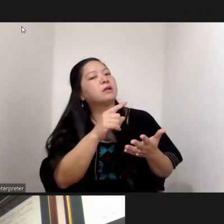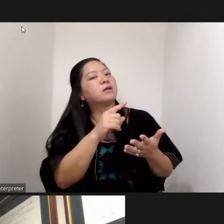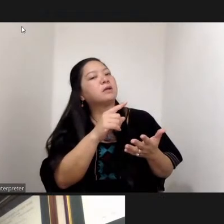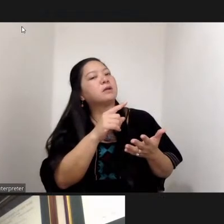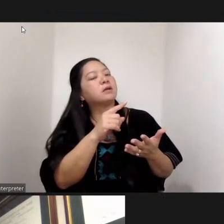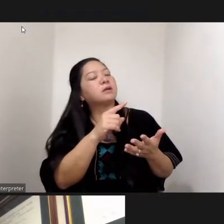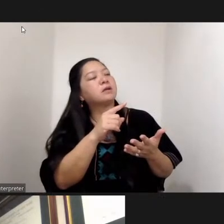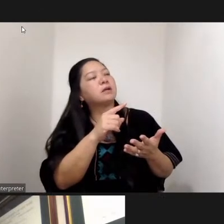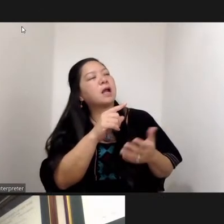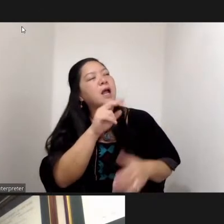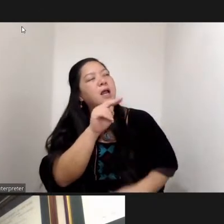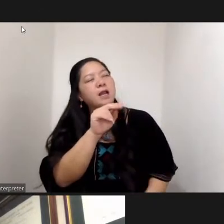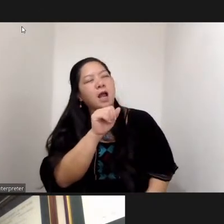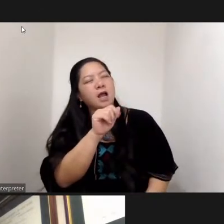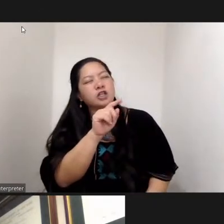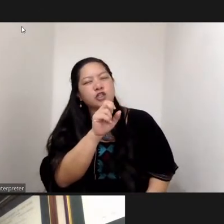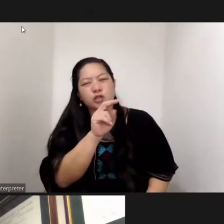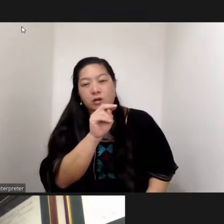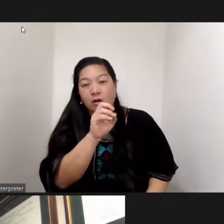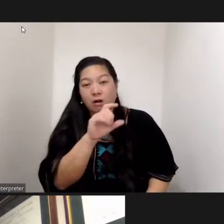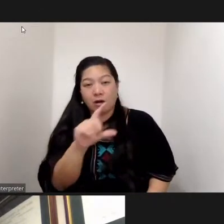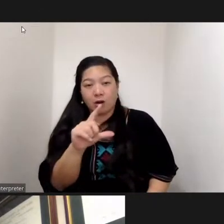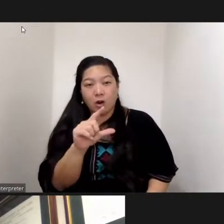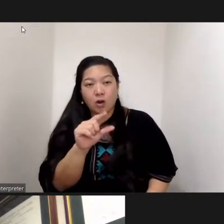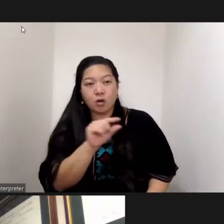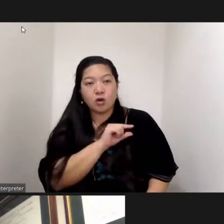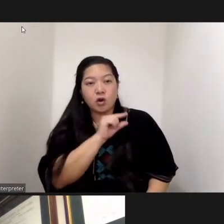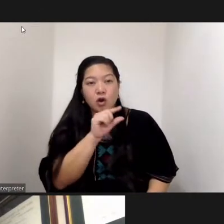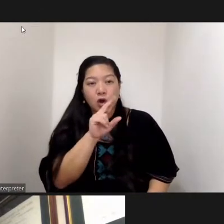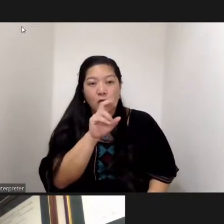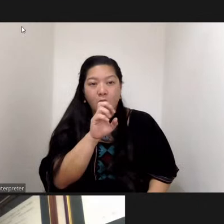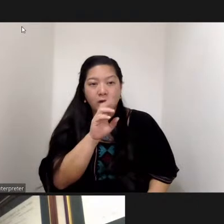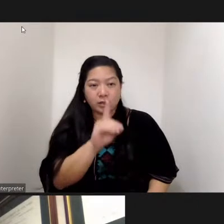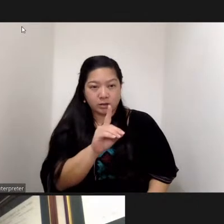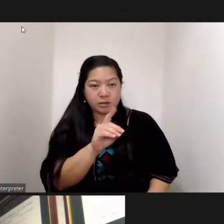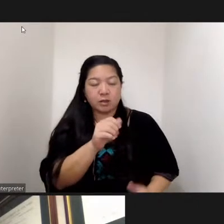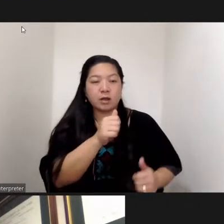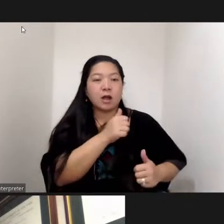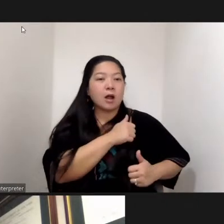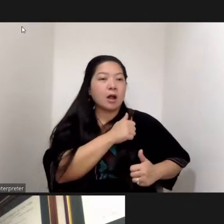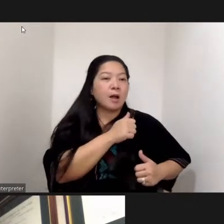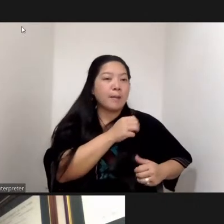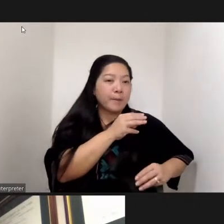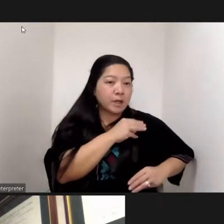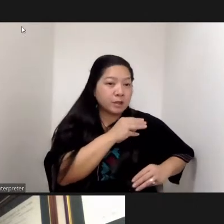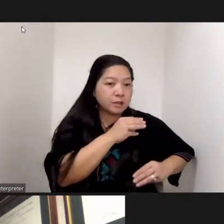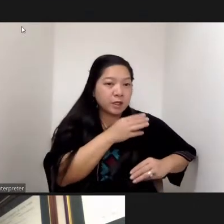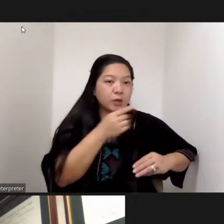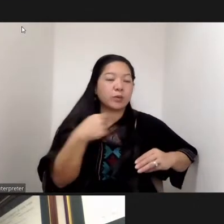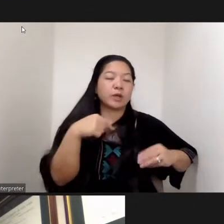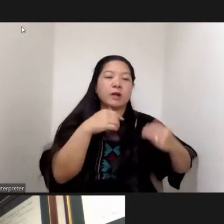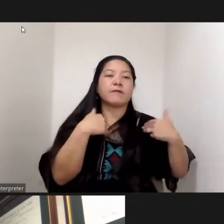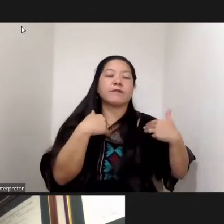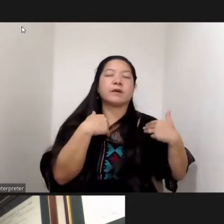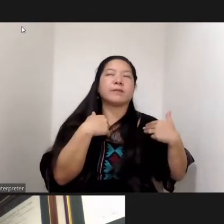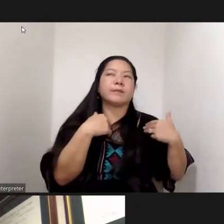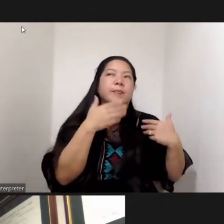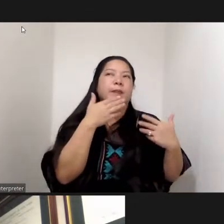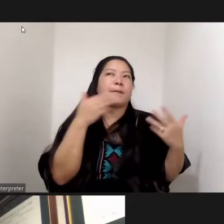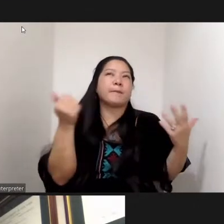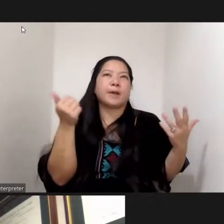we keep on in their state of health emergency, we have a better case to make with